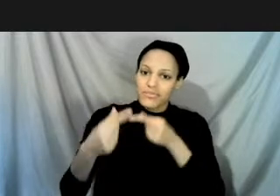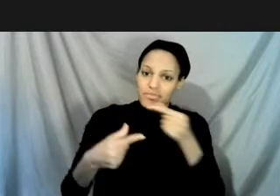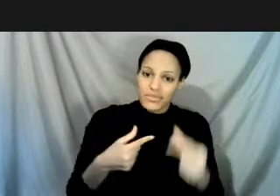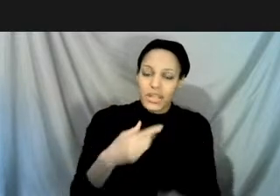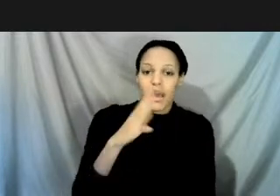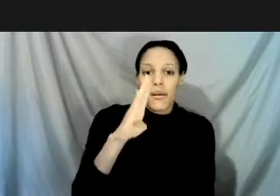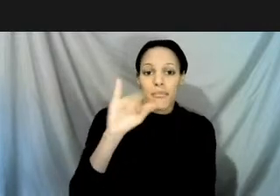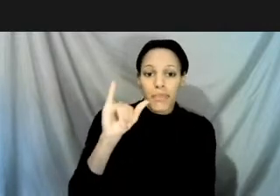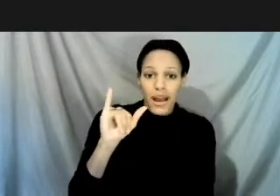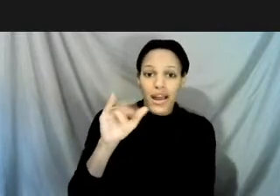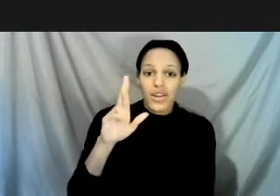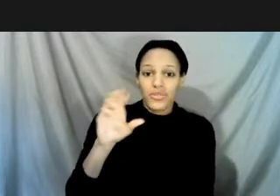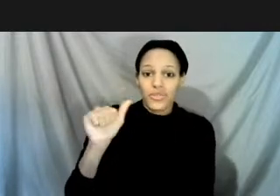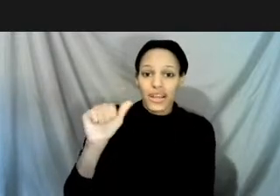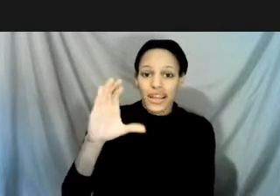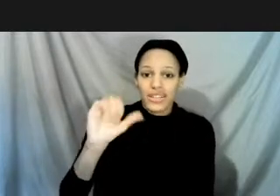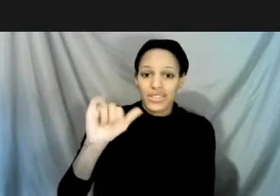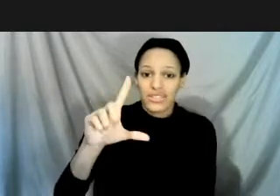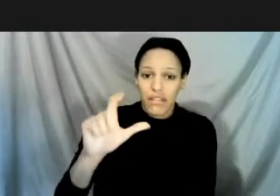biracial.